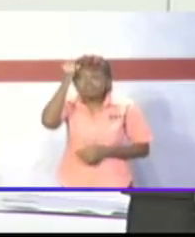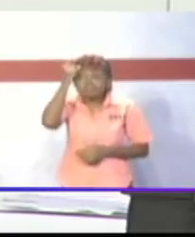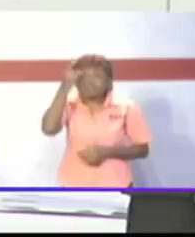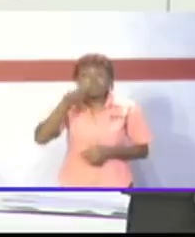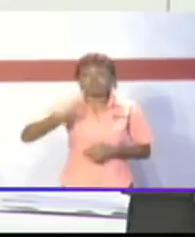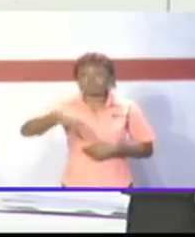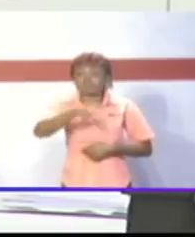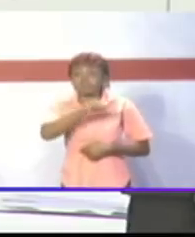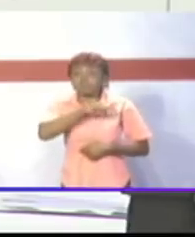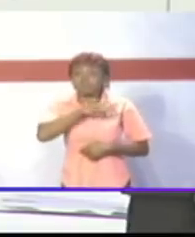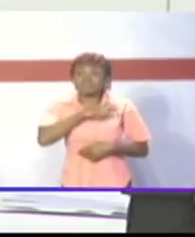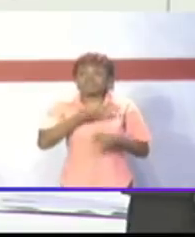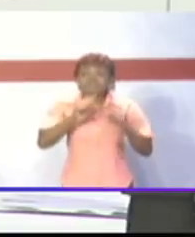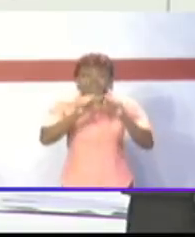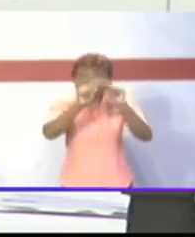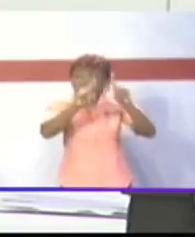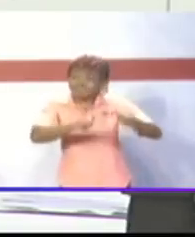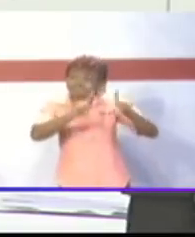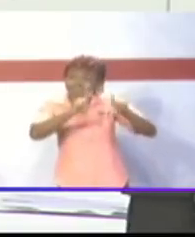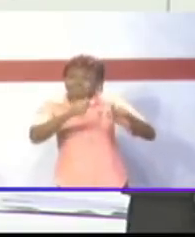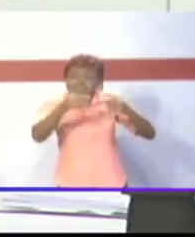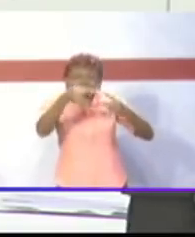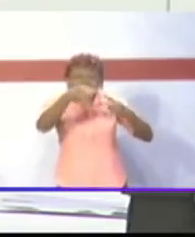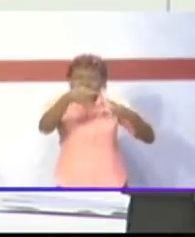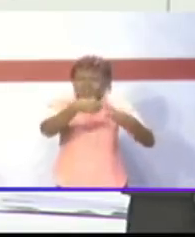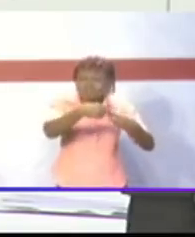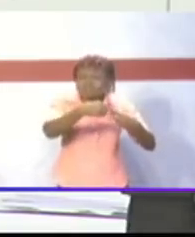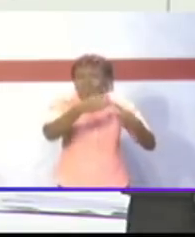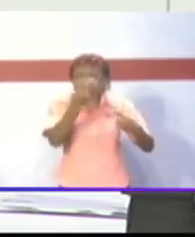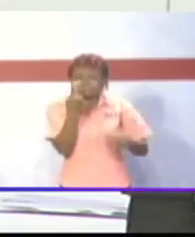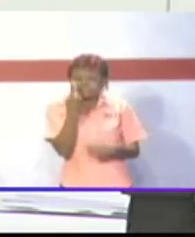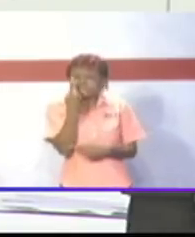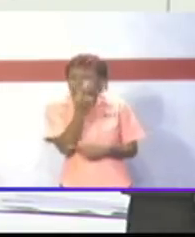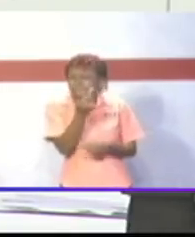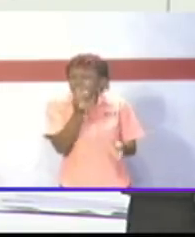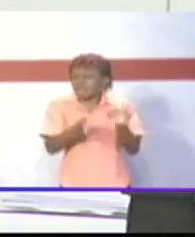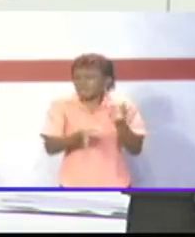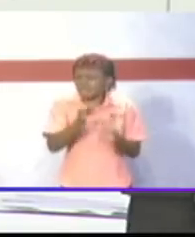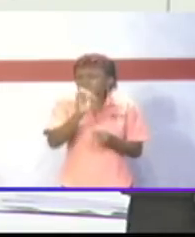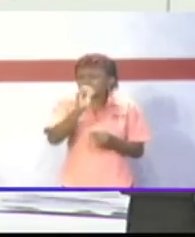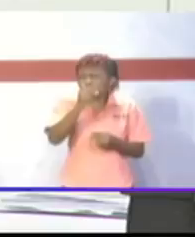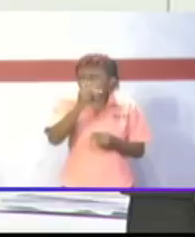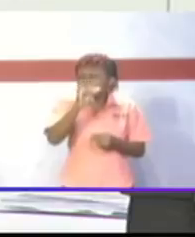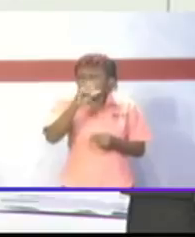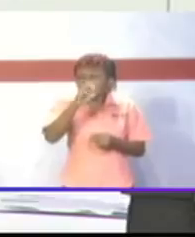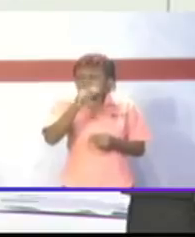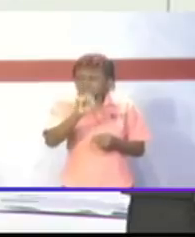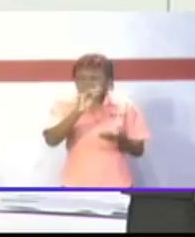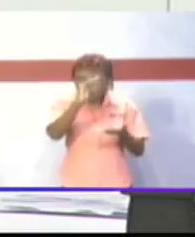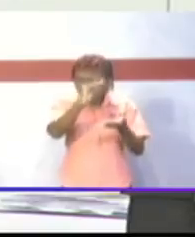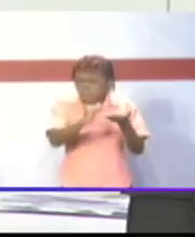this. It's something that can be done at home. Secondly, an increase in the